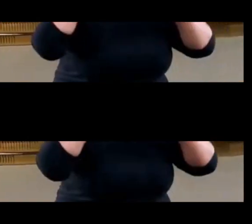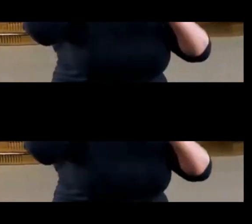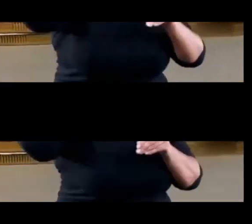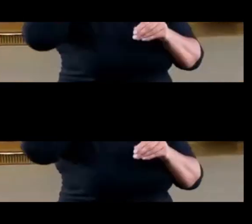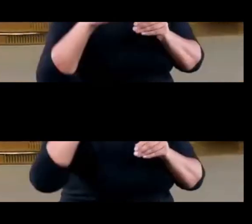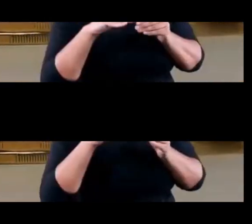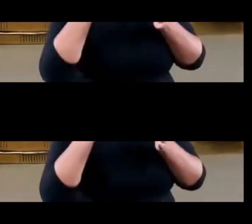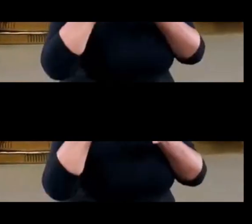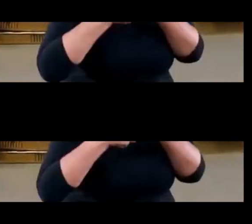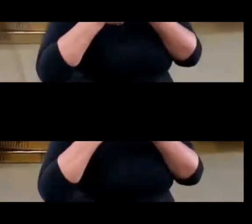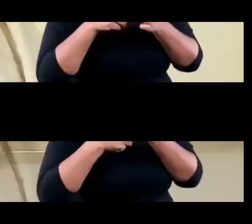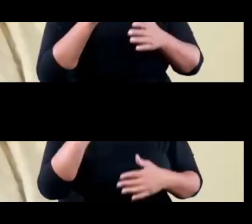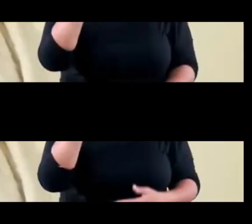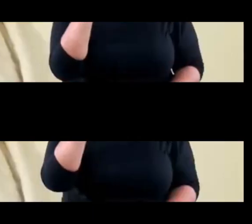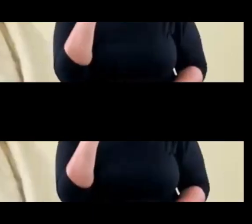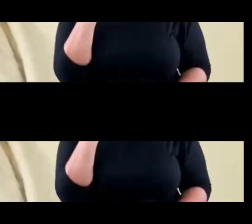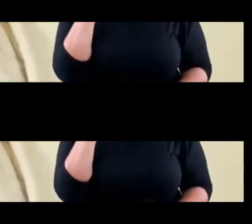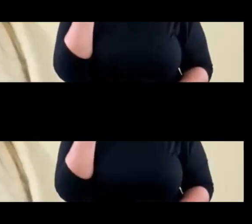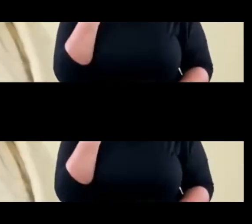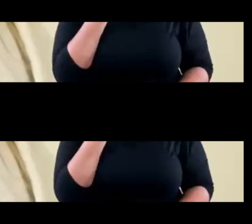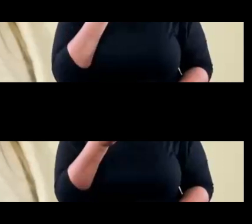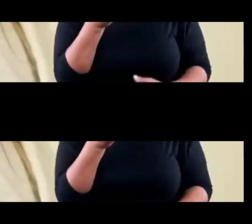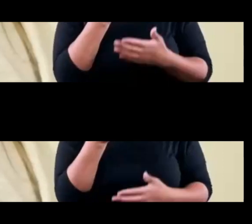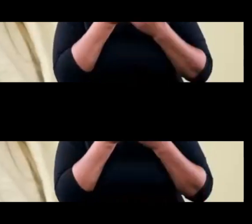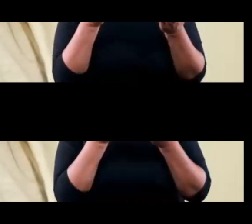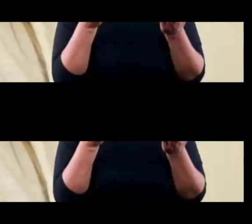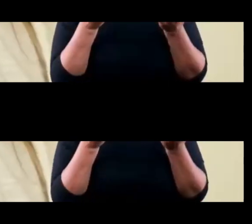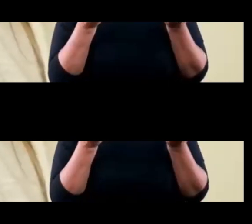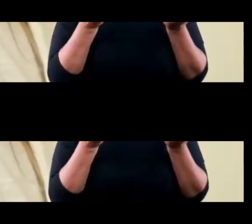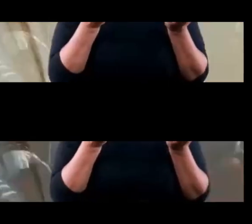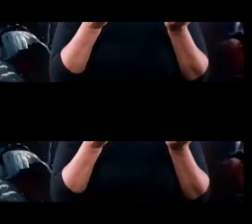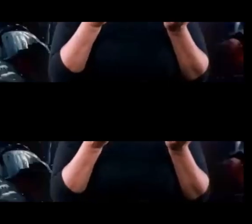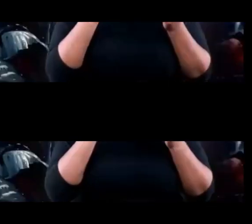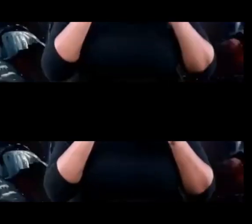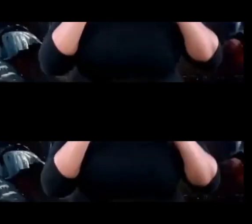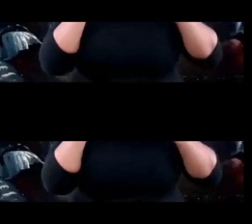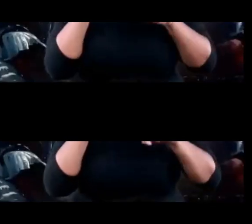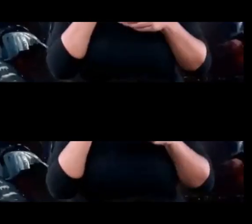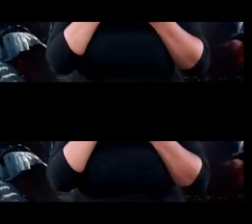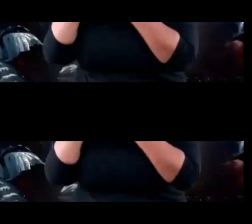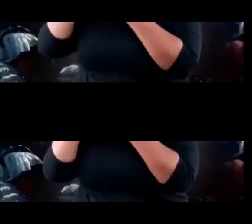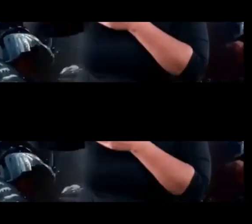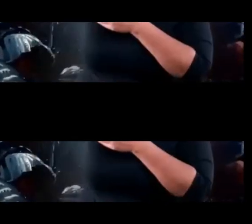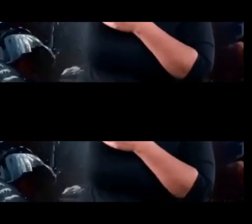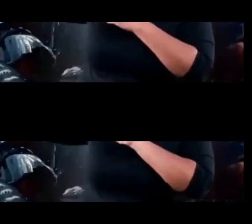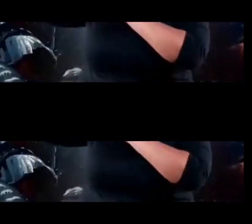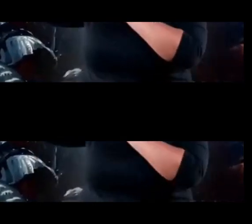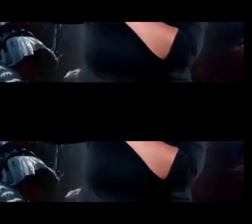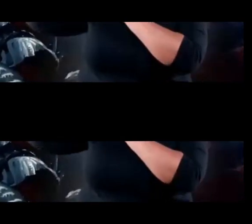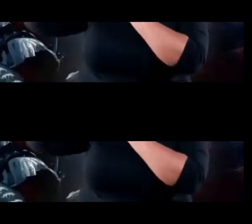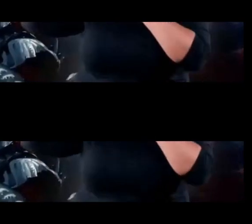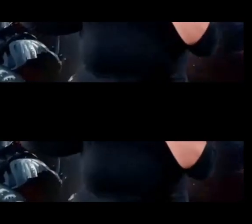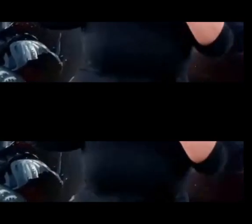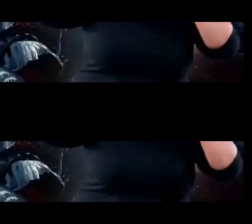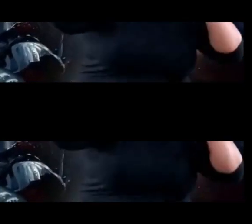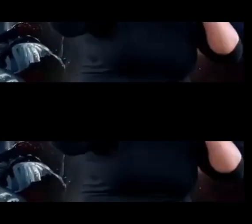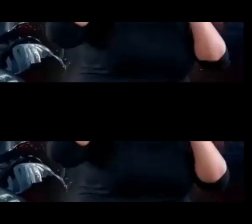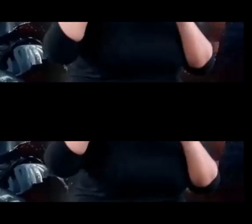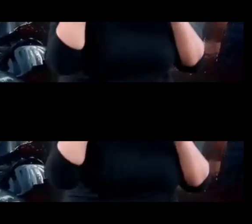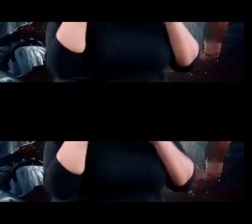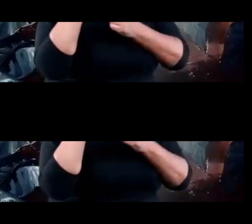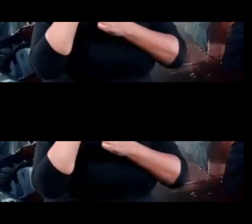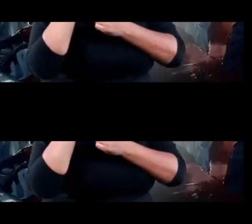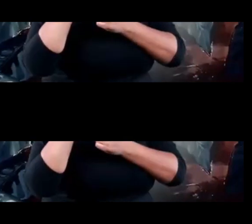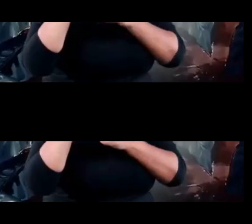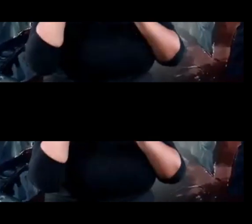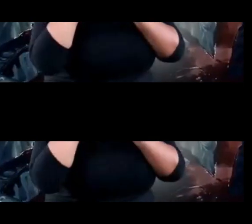very low price. This seemed like a good thing. It would have helped the East India Company sell their tea,